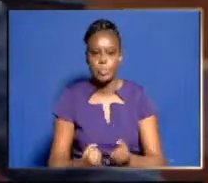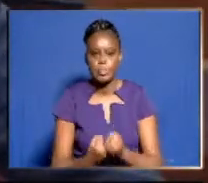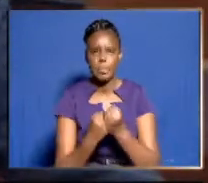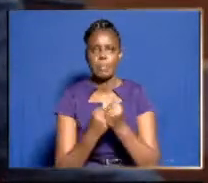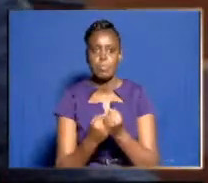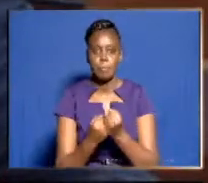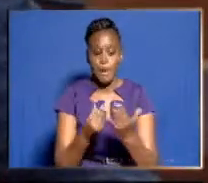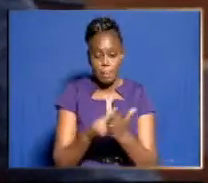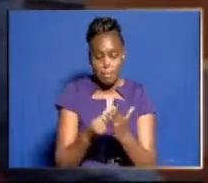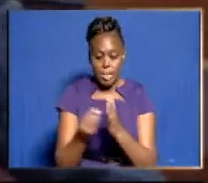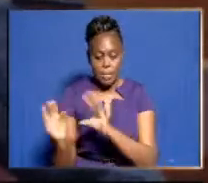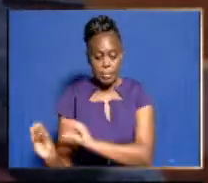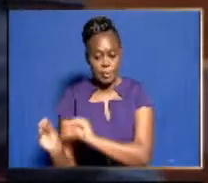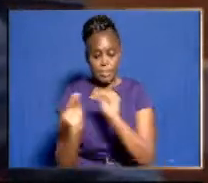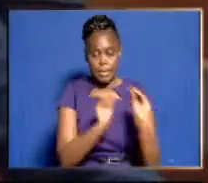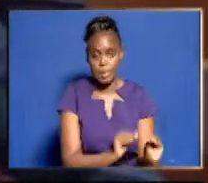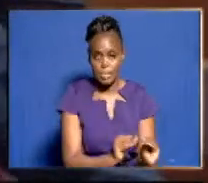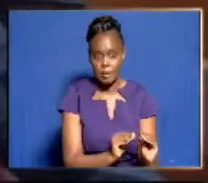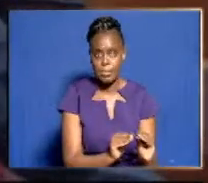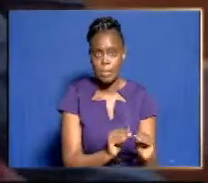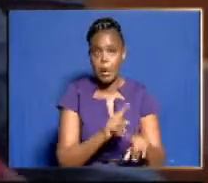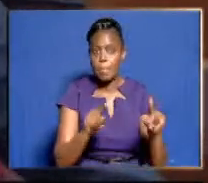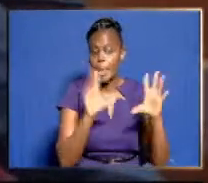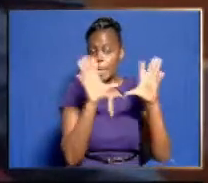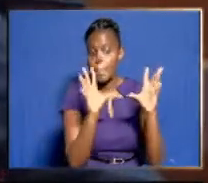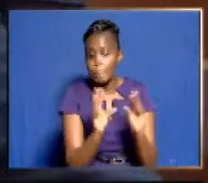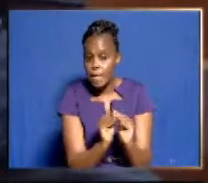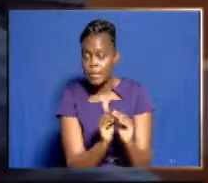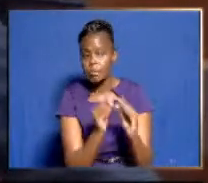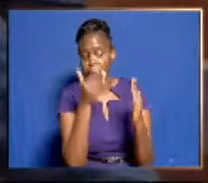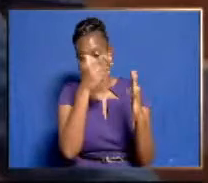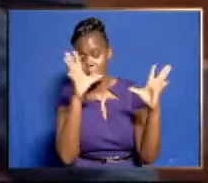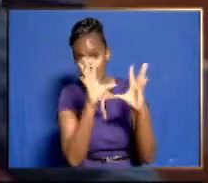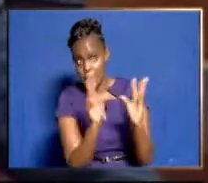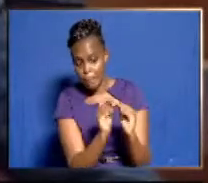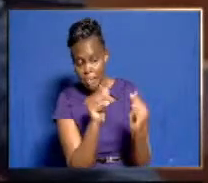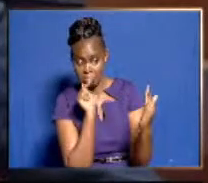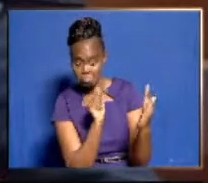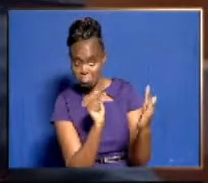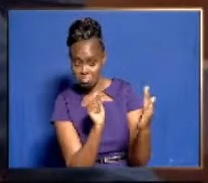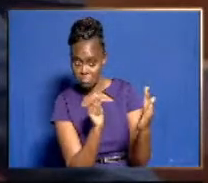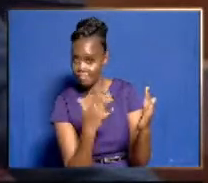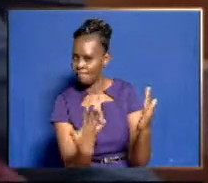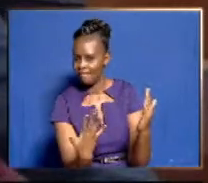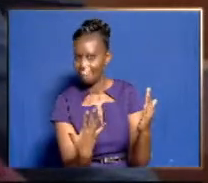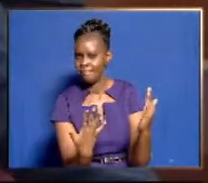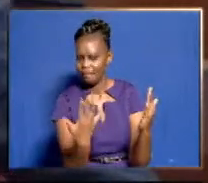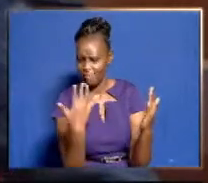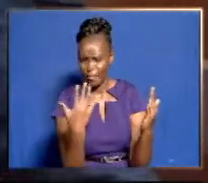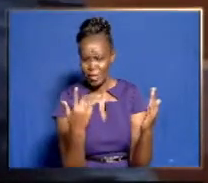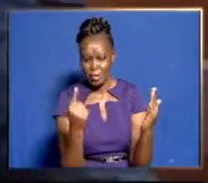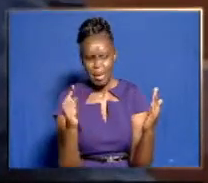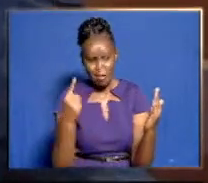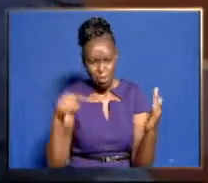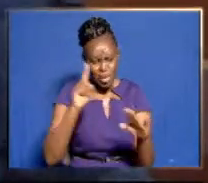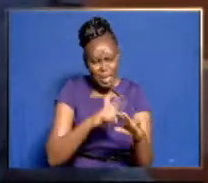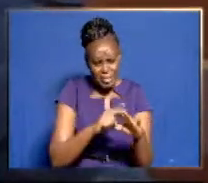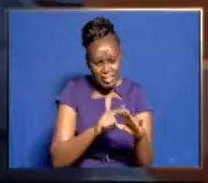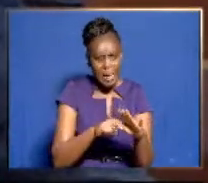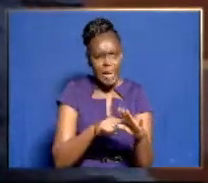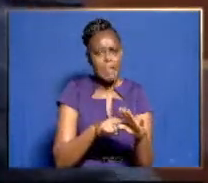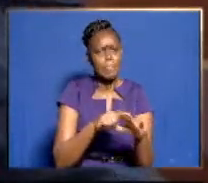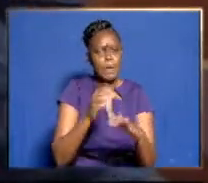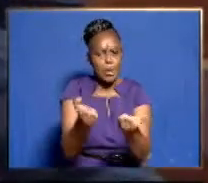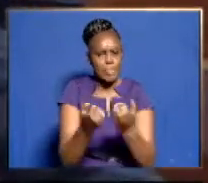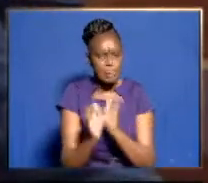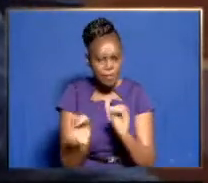transfers. But Mr. Speaker, anytime you analyze the budget, the cash transfers are not coming in a timely manner. Actually, Mr. Speaker, there's a lot